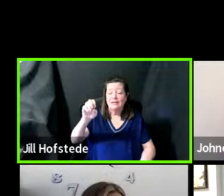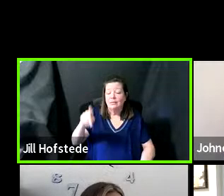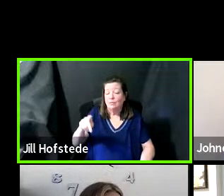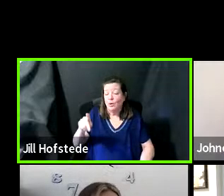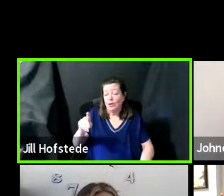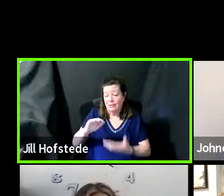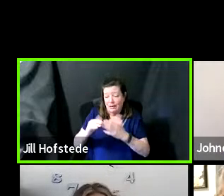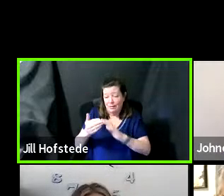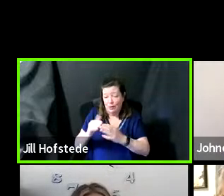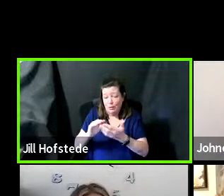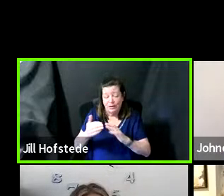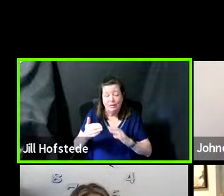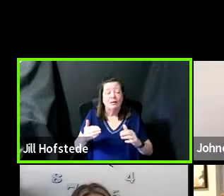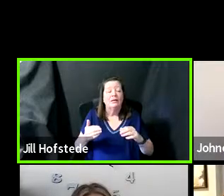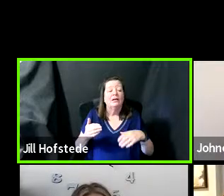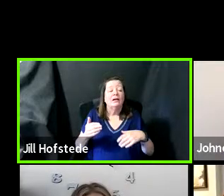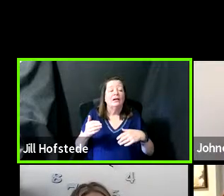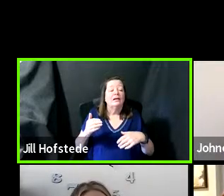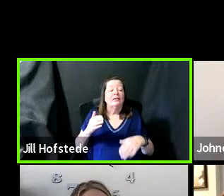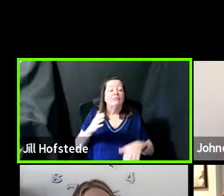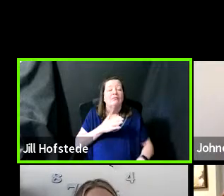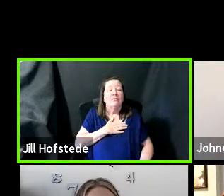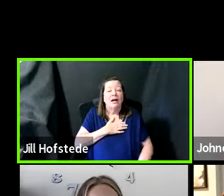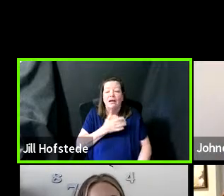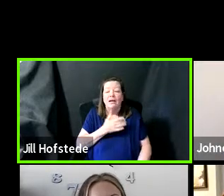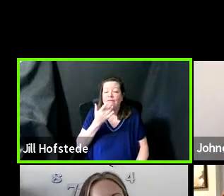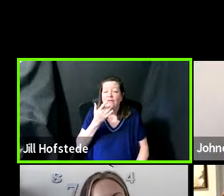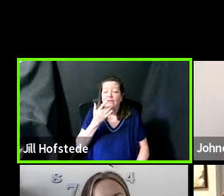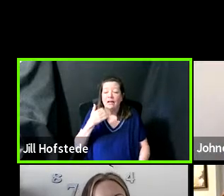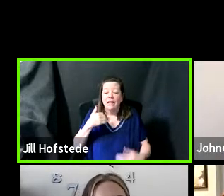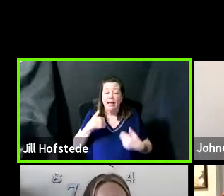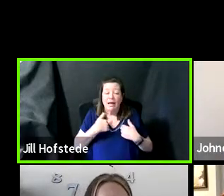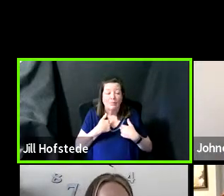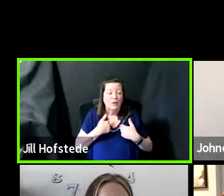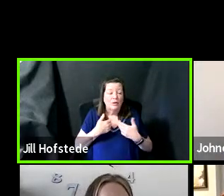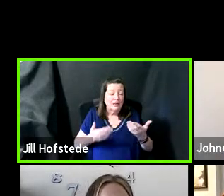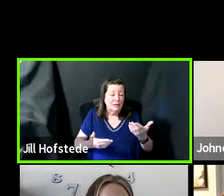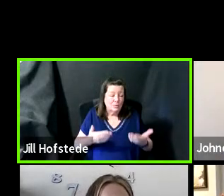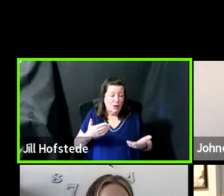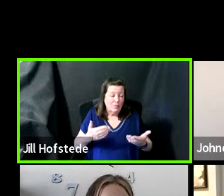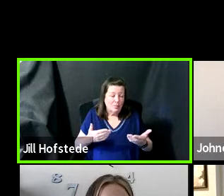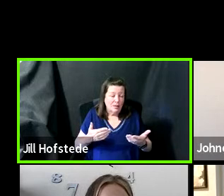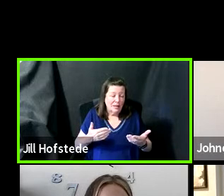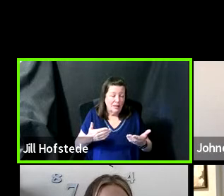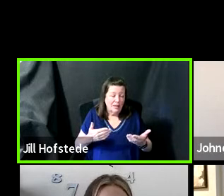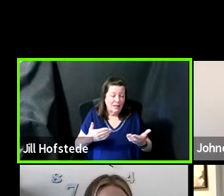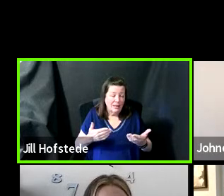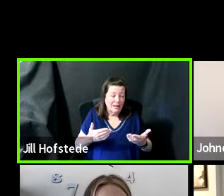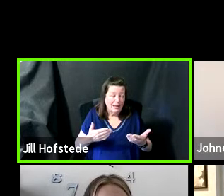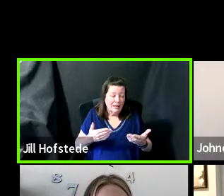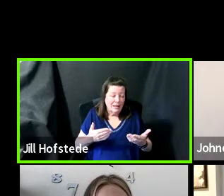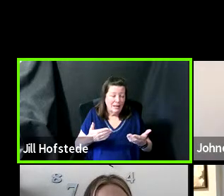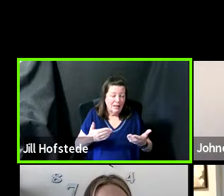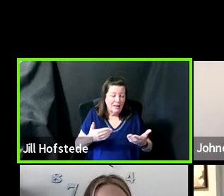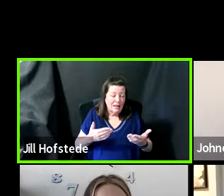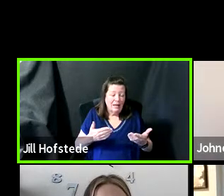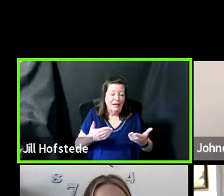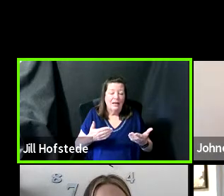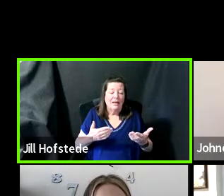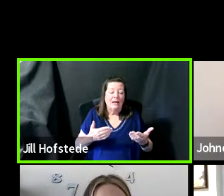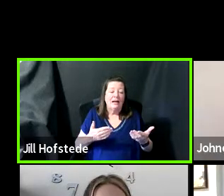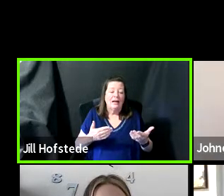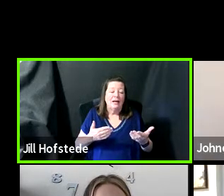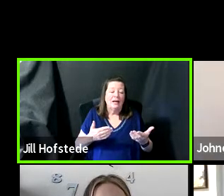neighborhoods. And my favorite animal is probably, well, there's a variety of them, I guess, but categorically, I would